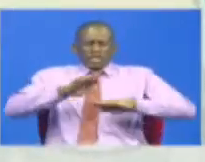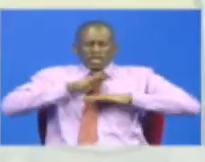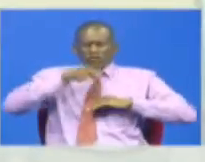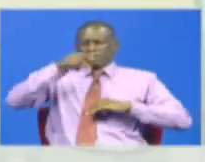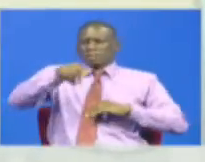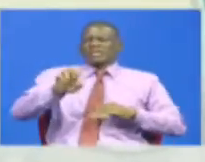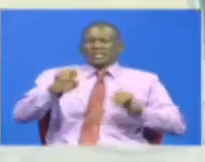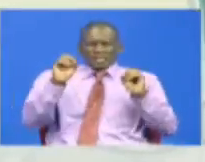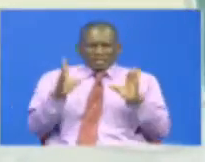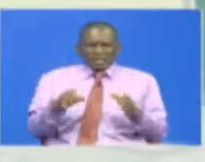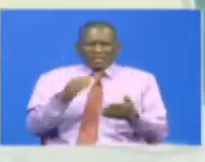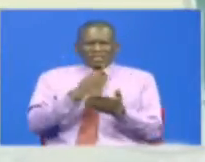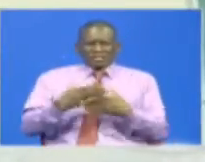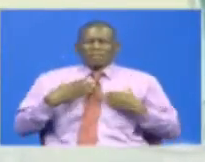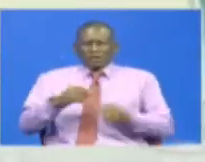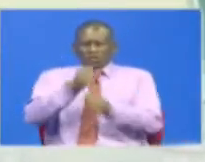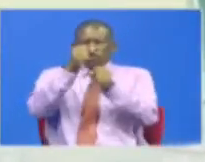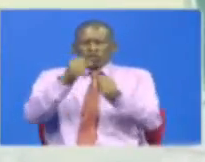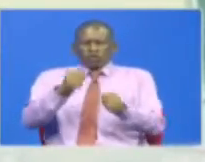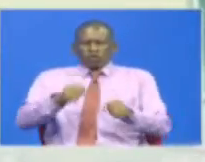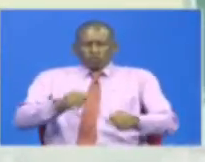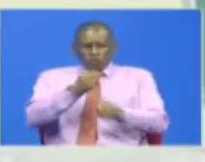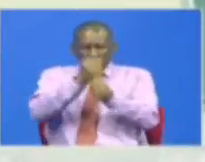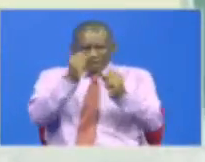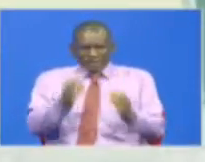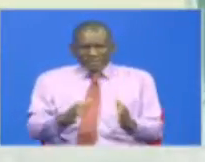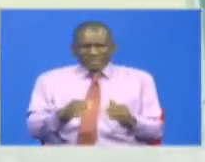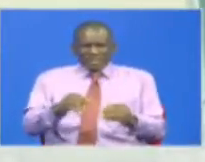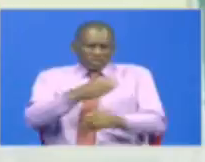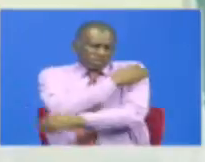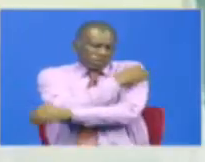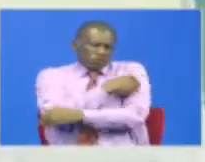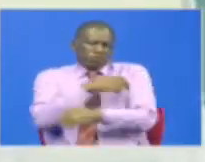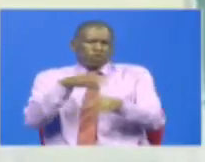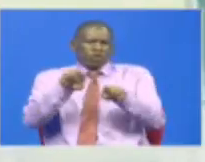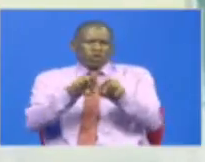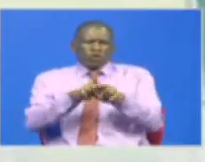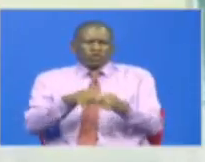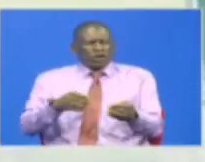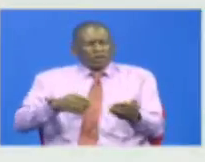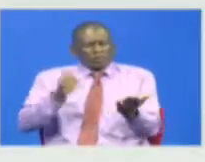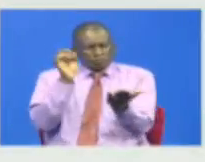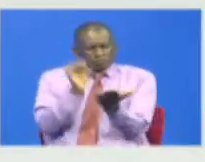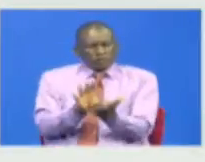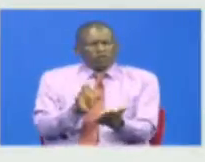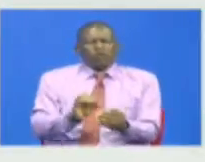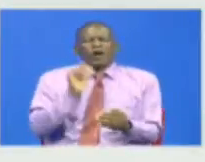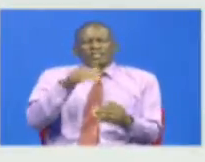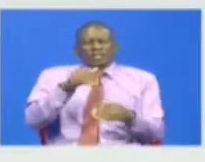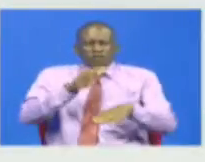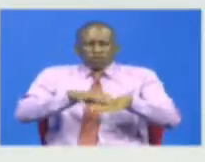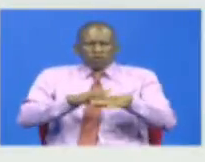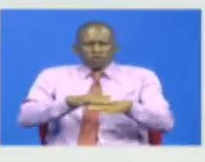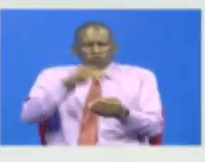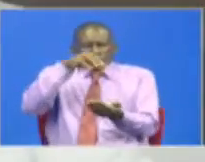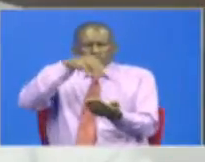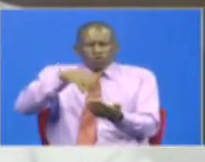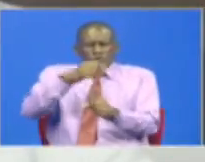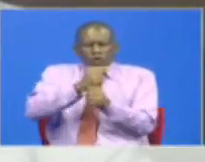Some medical personnel in the facility have also paid the price for asking for better working conditions and preventive